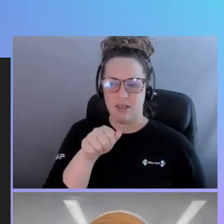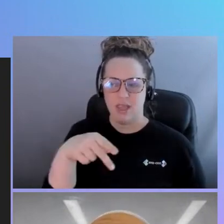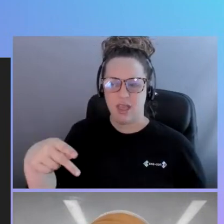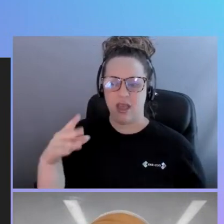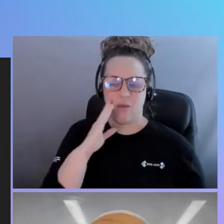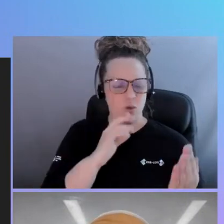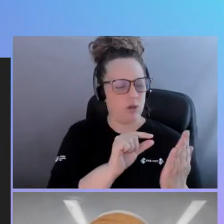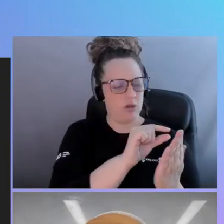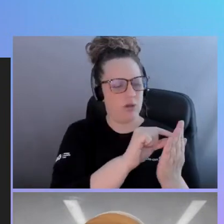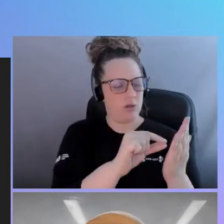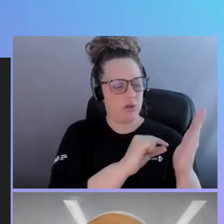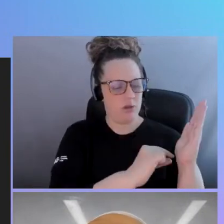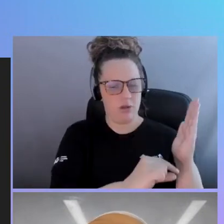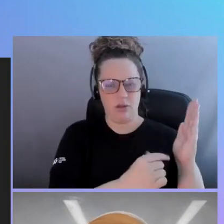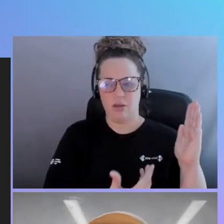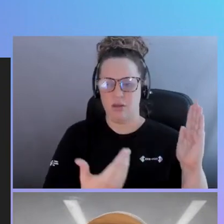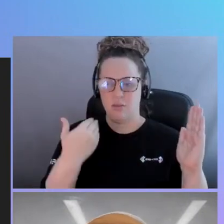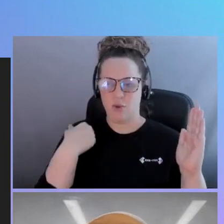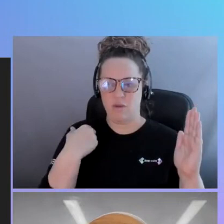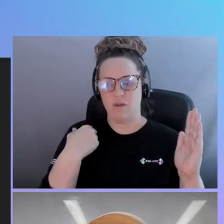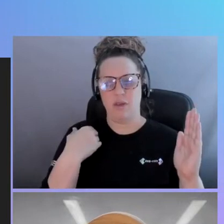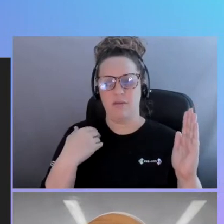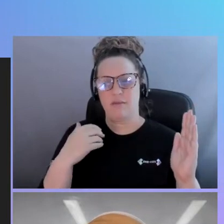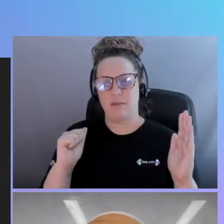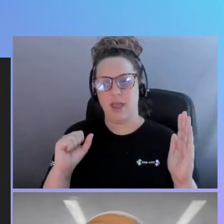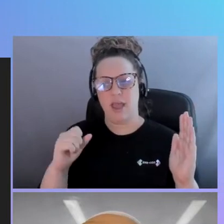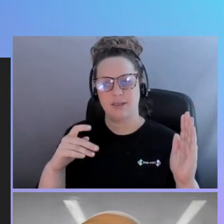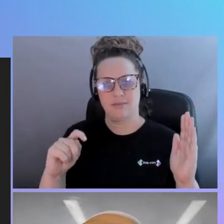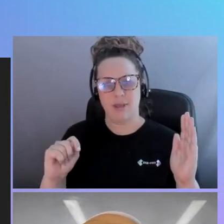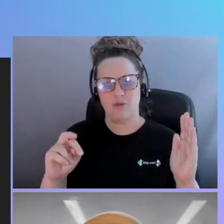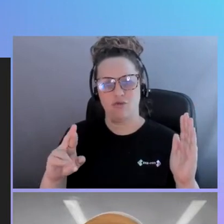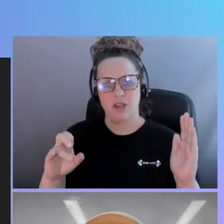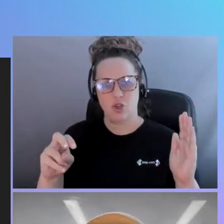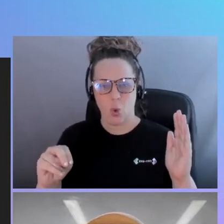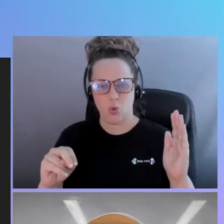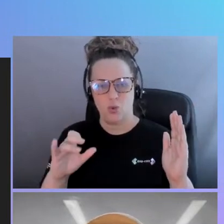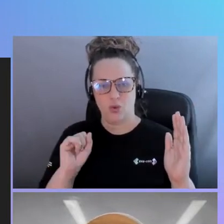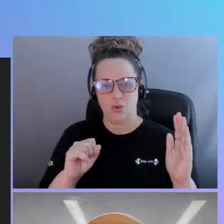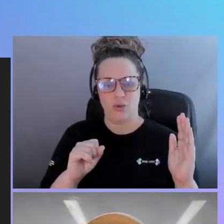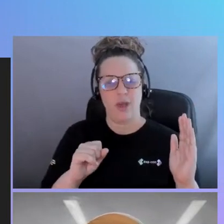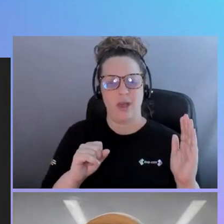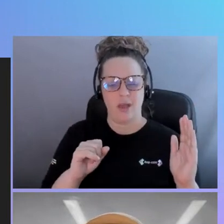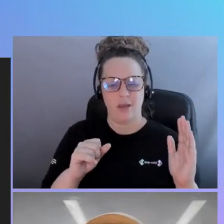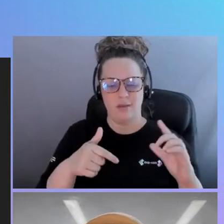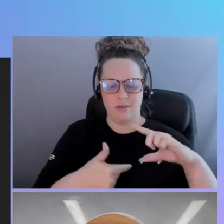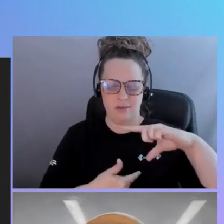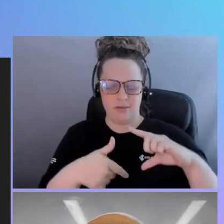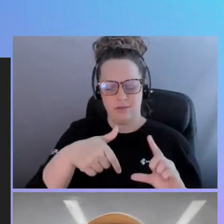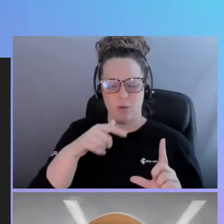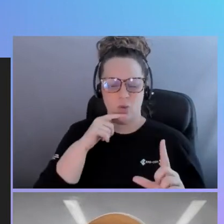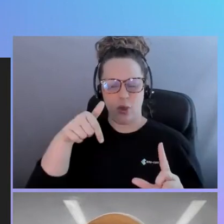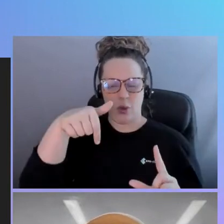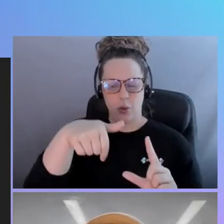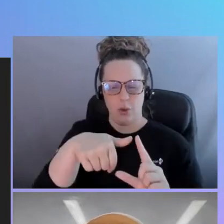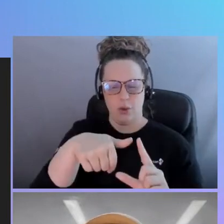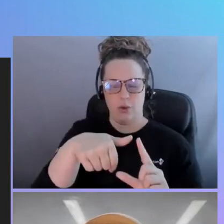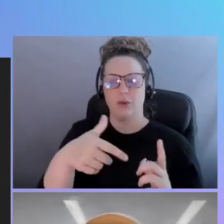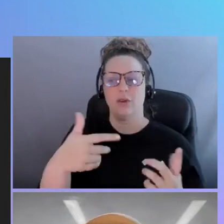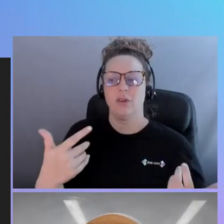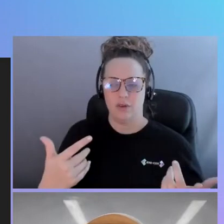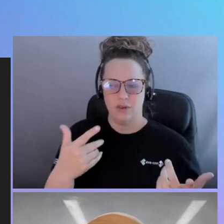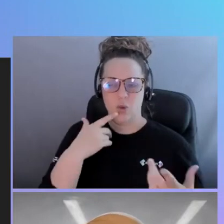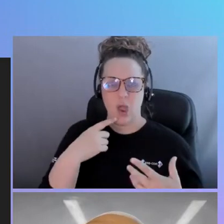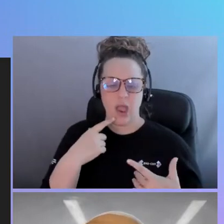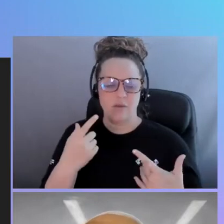the previous aspect ratio for the iPhone, the original iPhone. And you had to do some work to make your